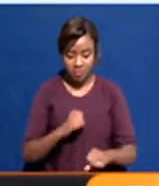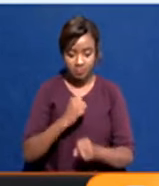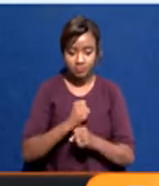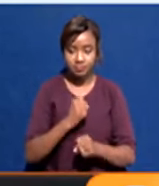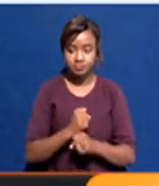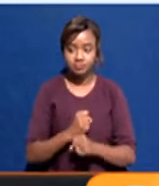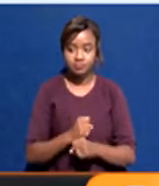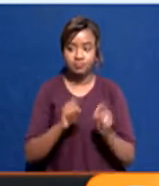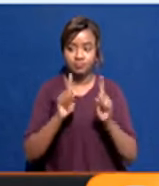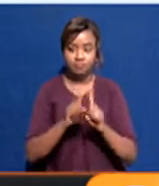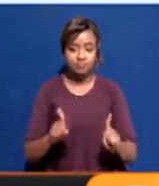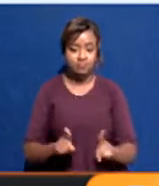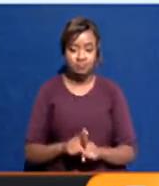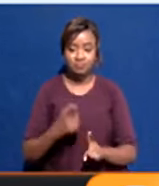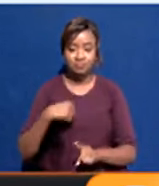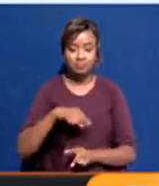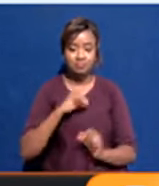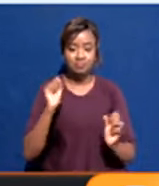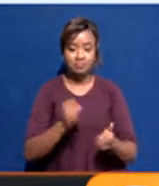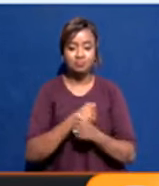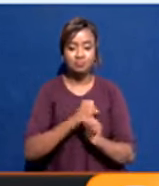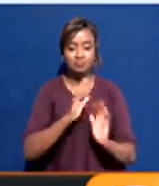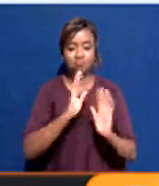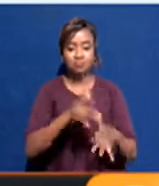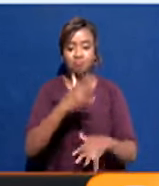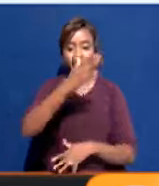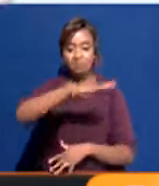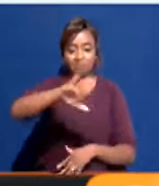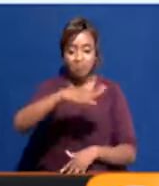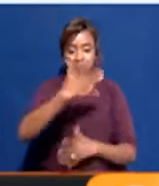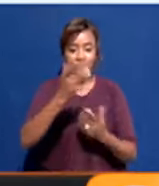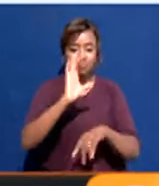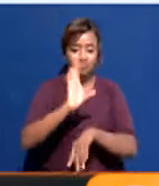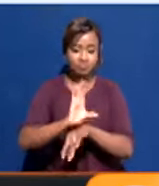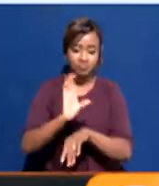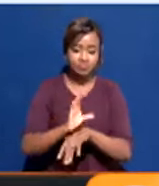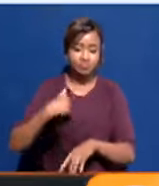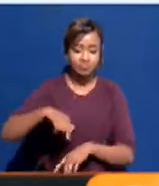we cannot leave it for Parliament or a church. We, yeah, should all work together.